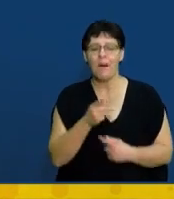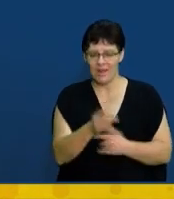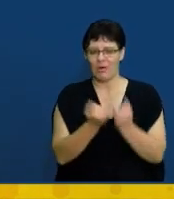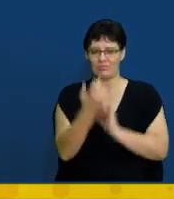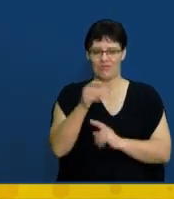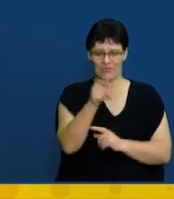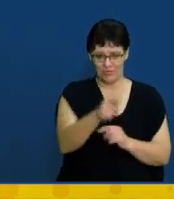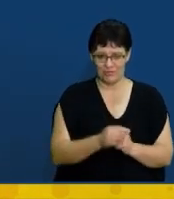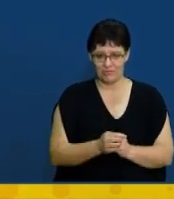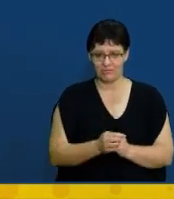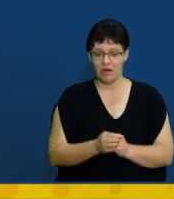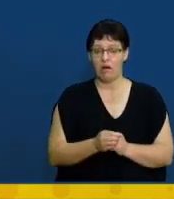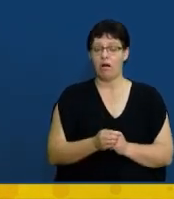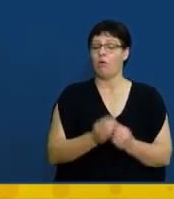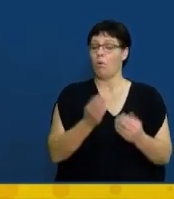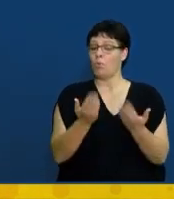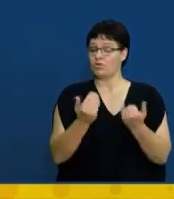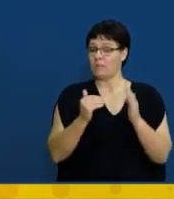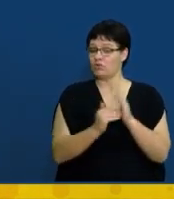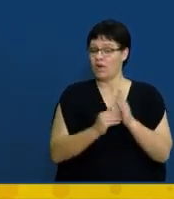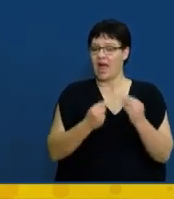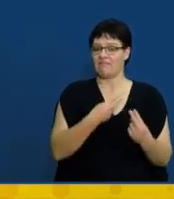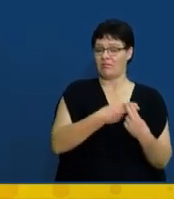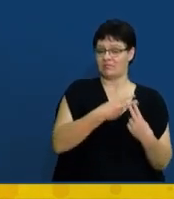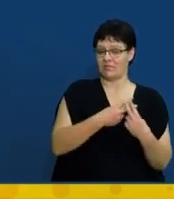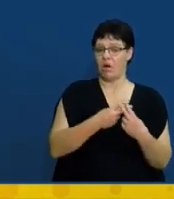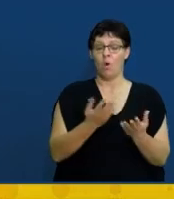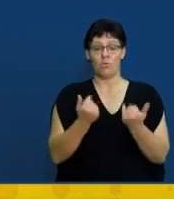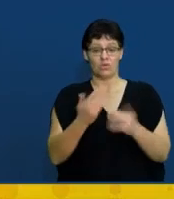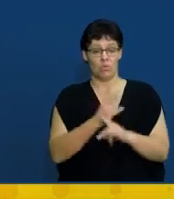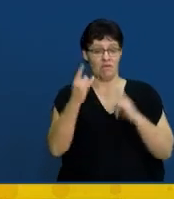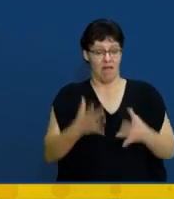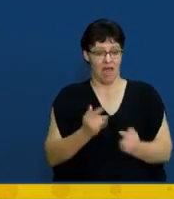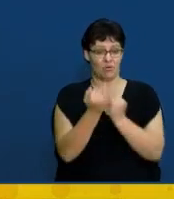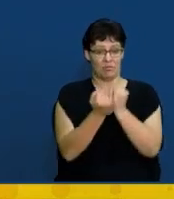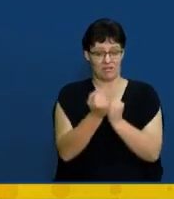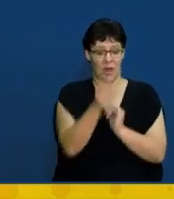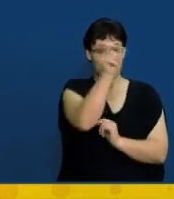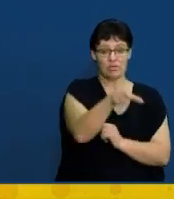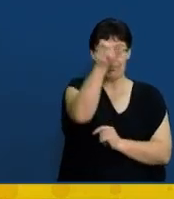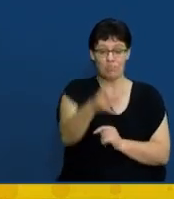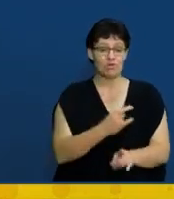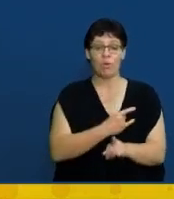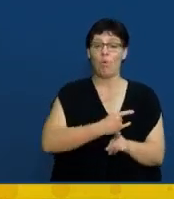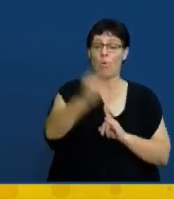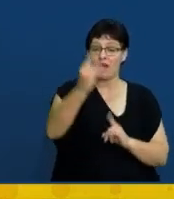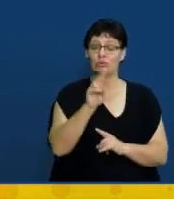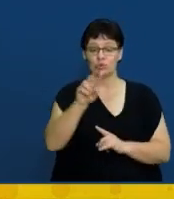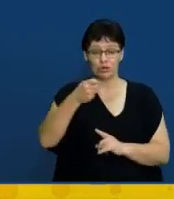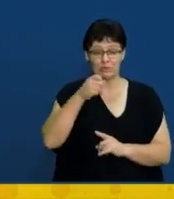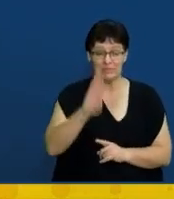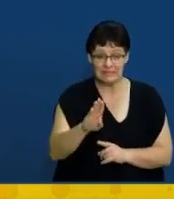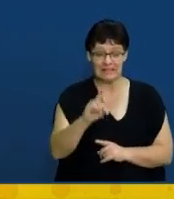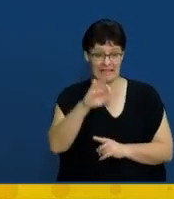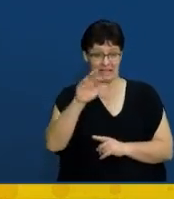you. Wazometrics brings you the hashtag WazoWinner competition, where 2 lucky matrics stand a chance to win 2 gigs